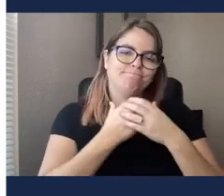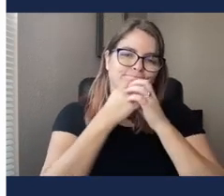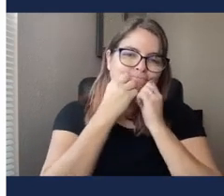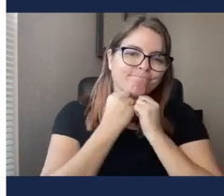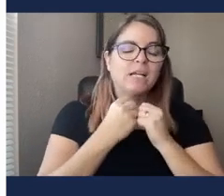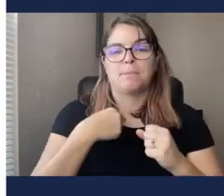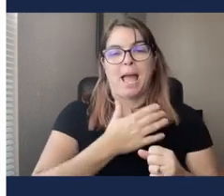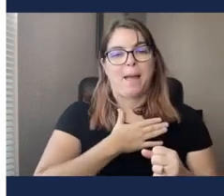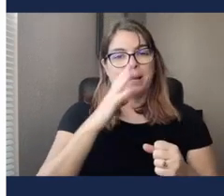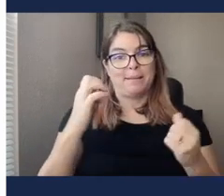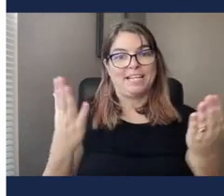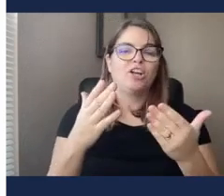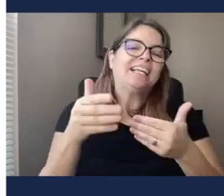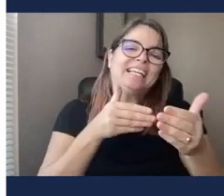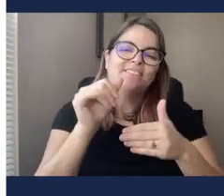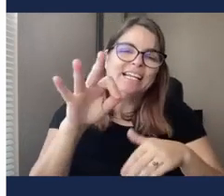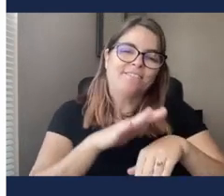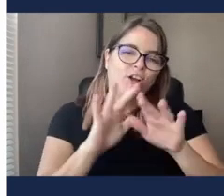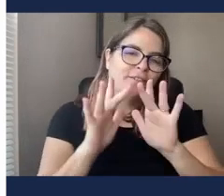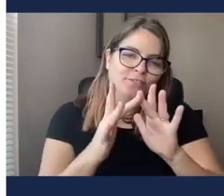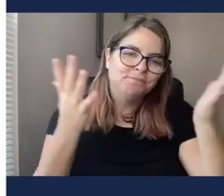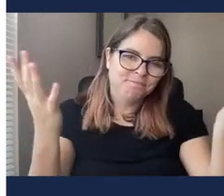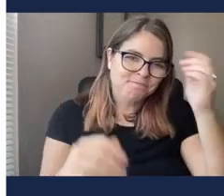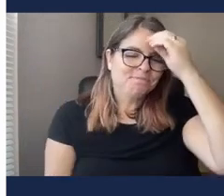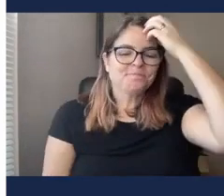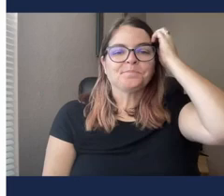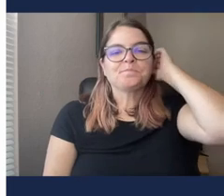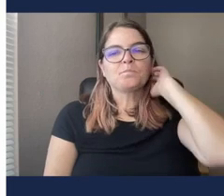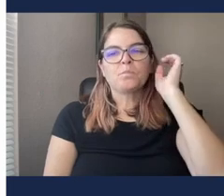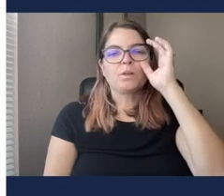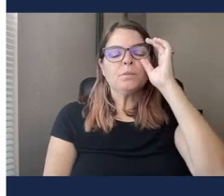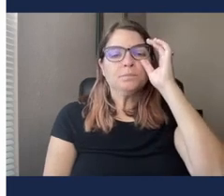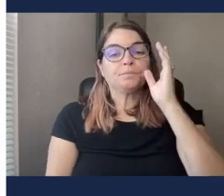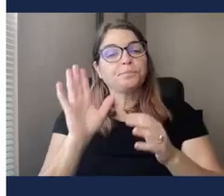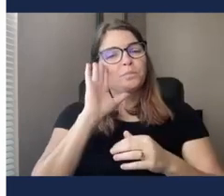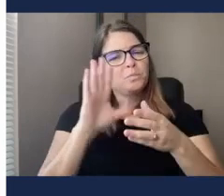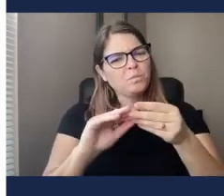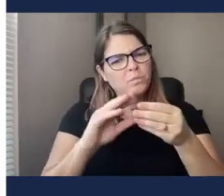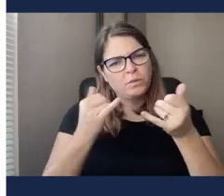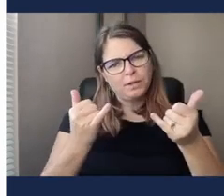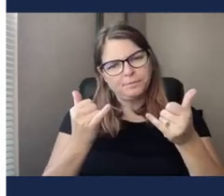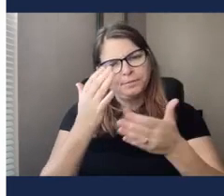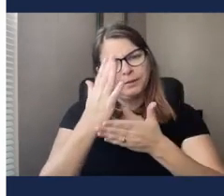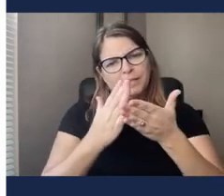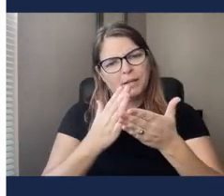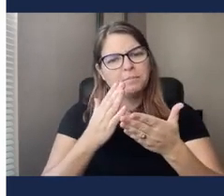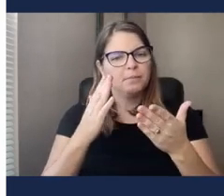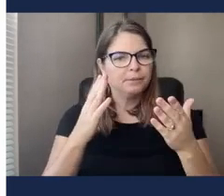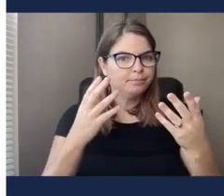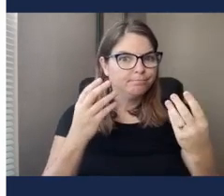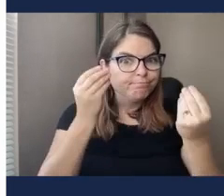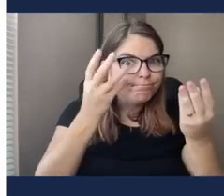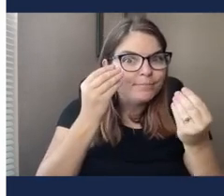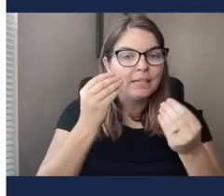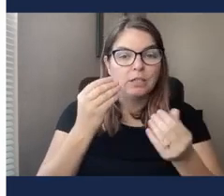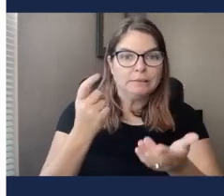I'm happy to be back, even if virtually. I'm going to talk a little bit today about some breaking news, and then